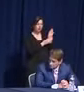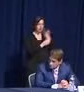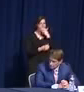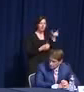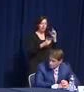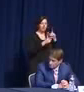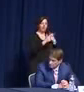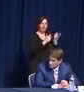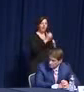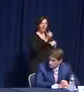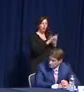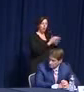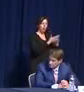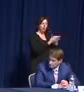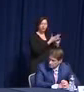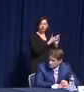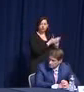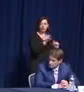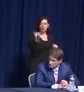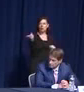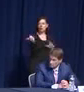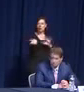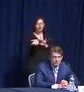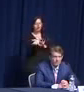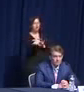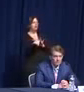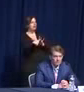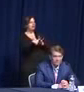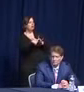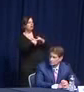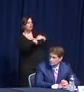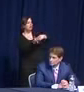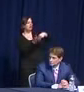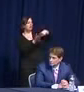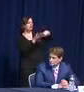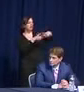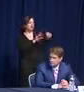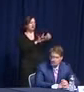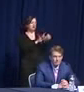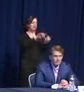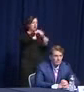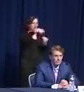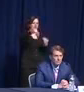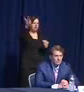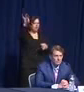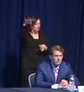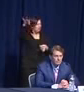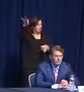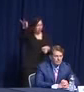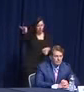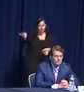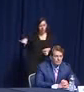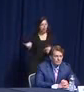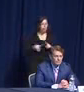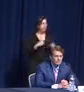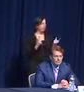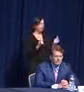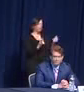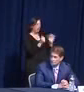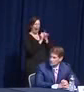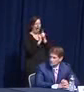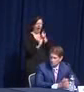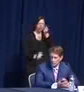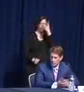think you just heard from Judy how you take it off from the top to the bottom, inside out, and throw it away. But then is you doing that with the other hand? So then